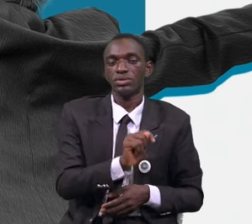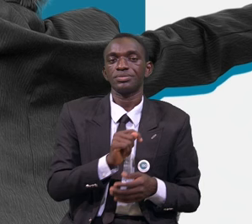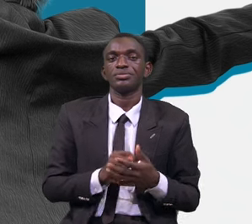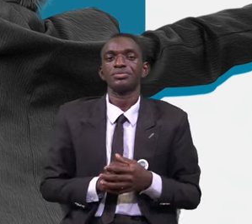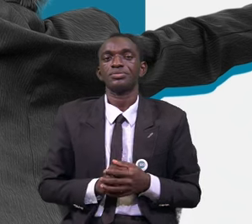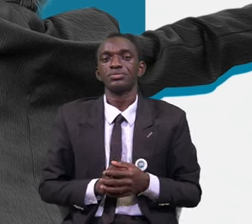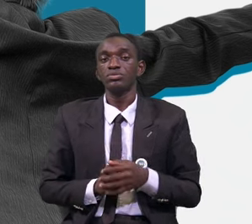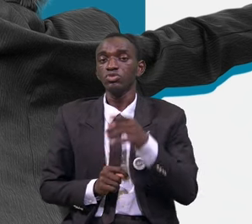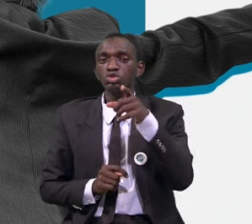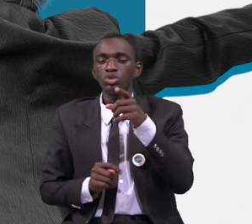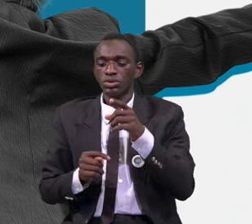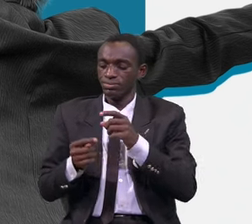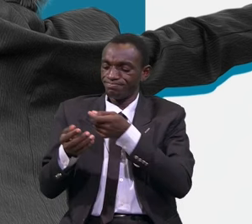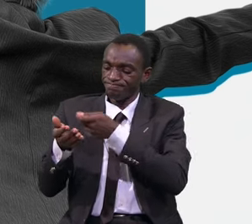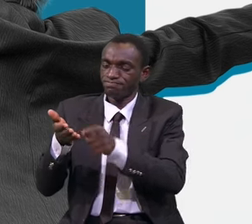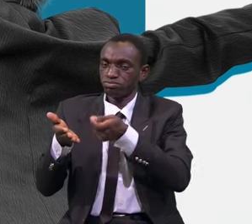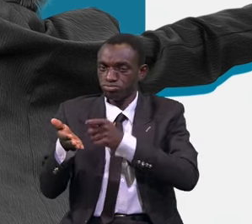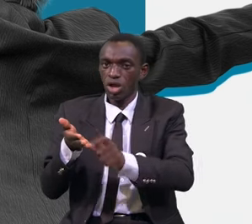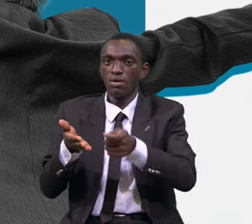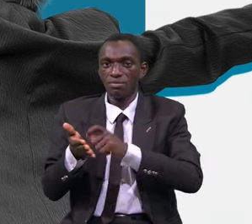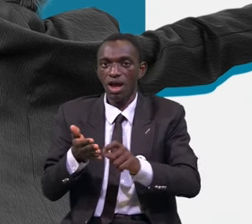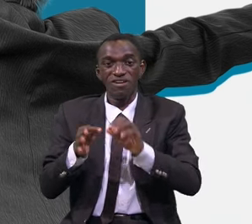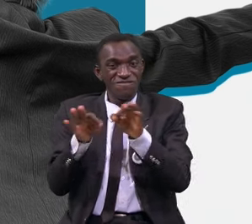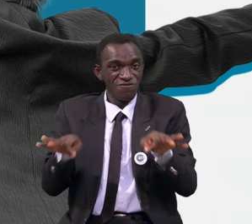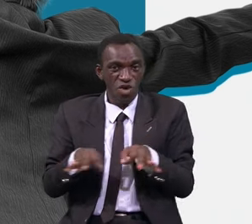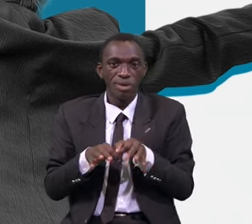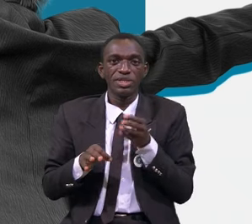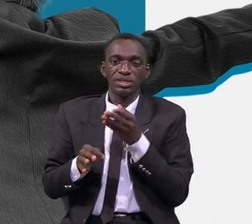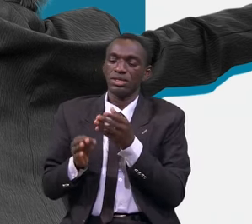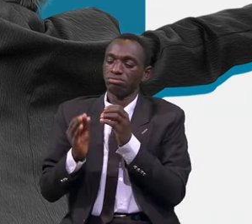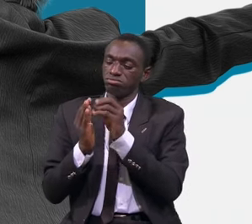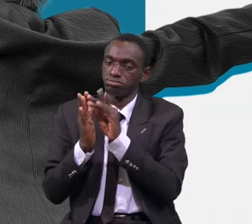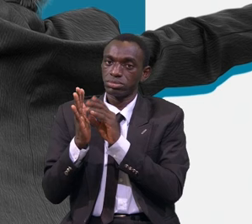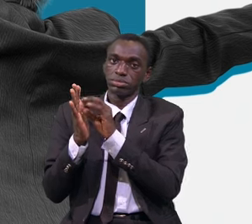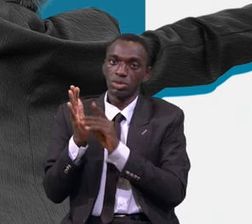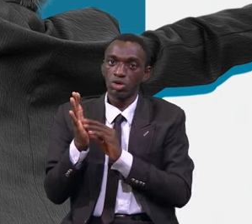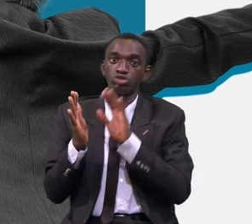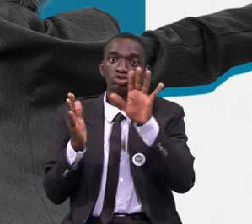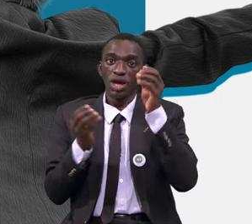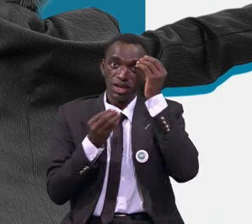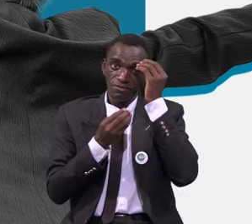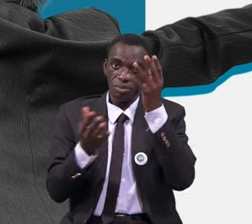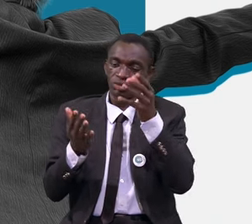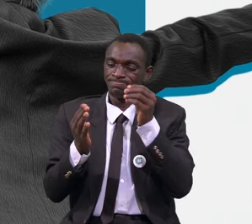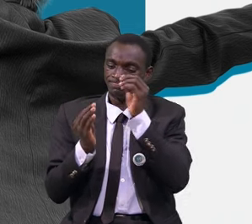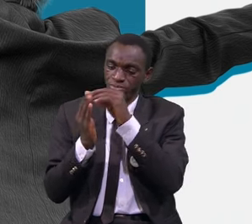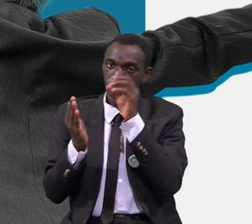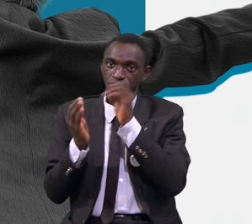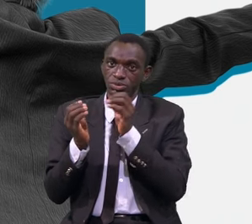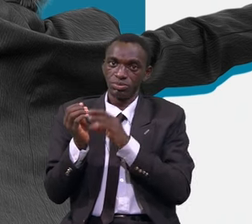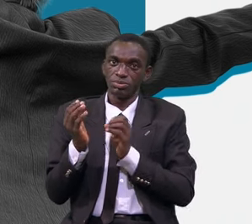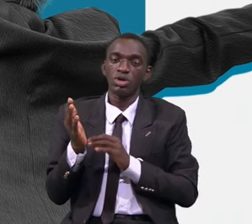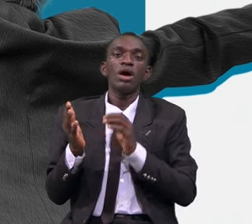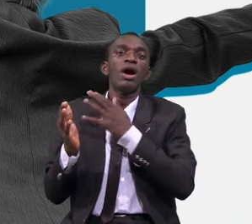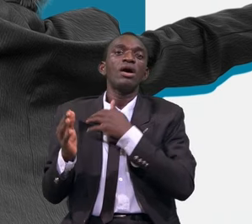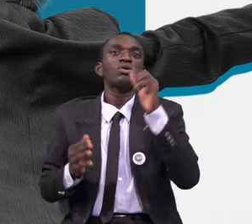cghq.org/connect. You will fill that form. Vous allez remplir cette fiche. And God will bless you in the name of Jesus. Dieu vous bénira au